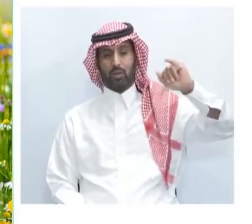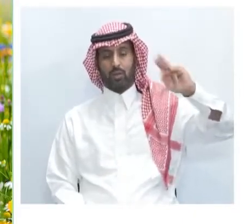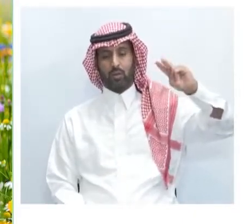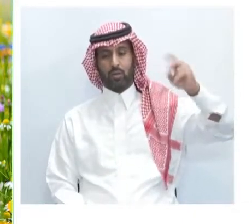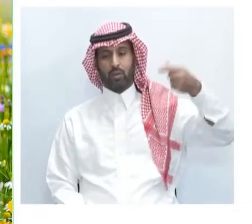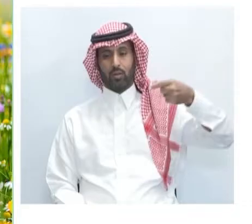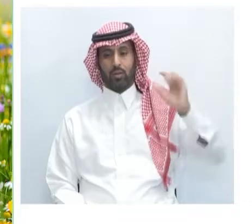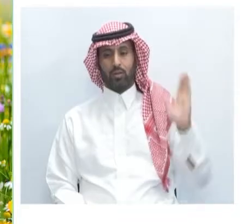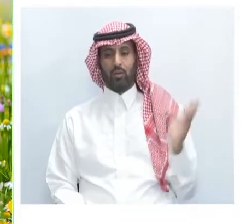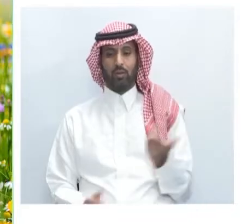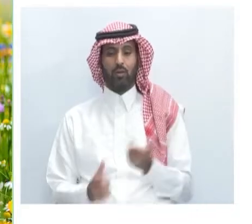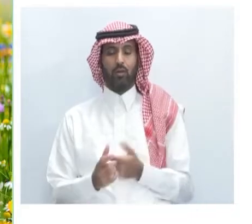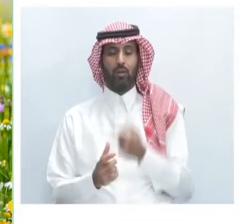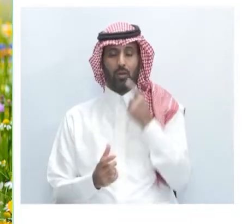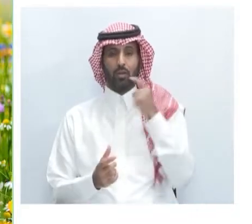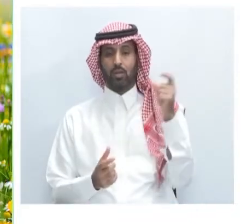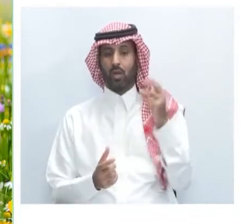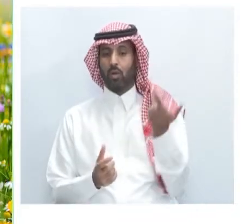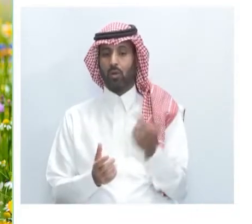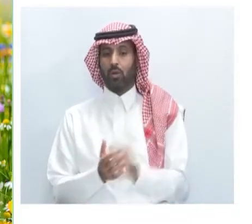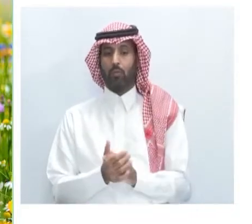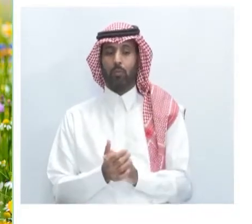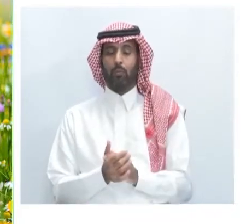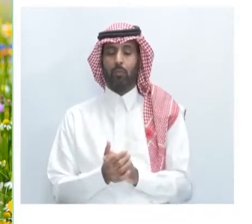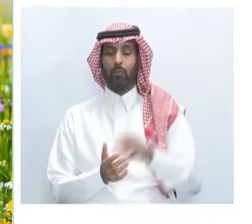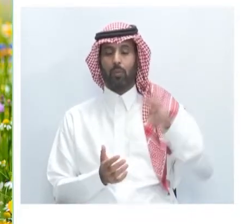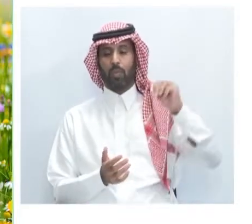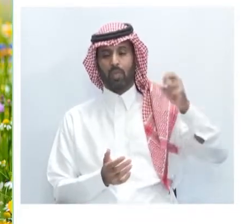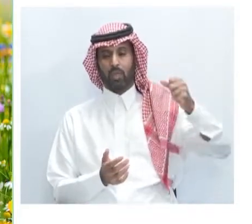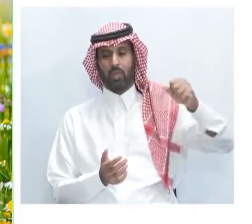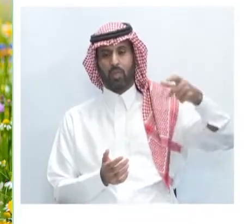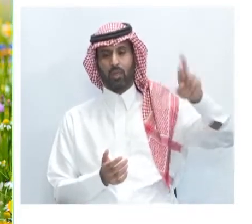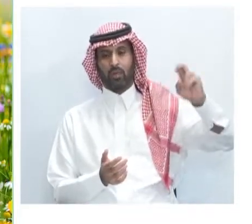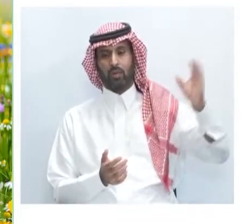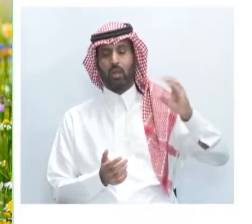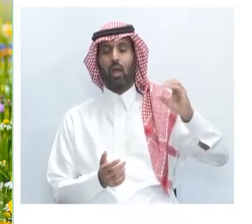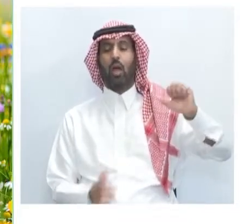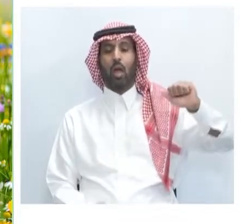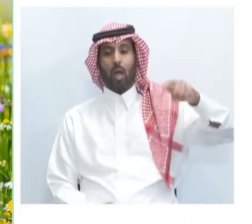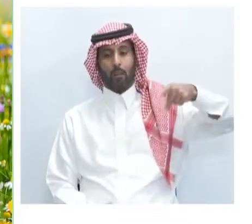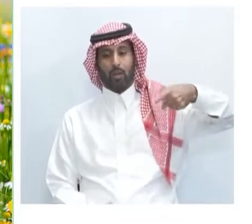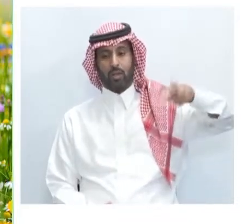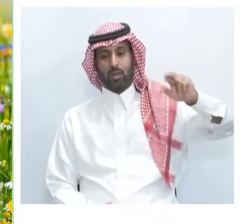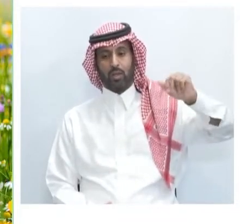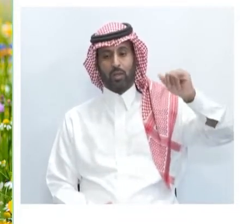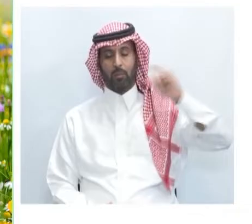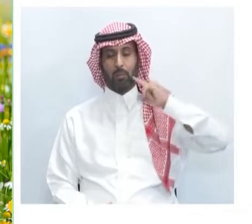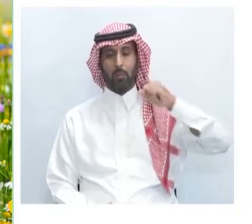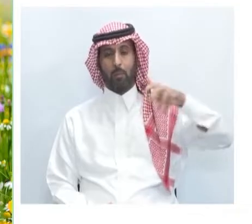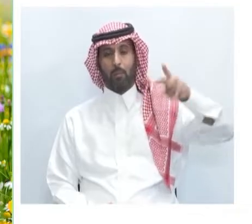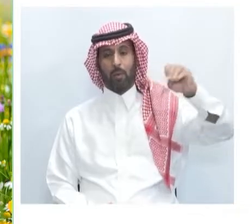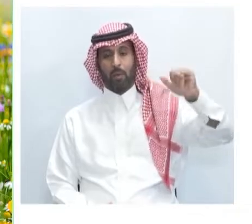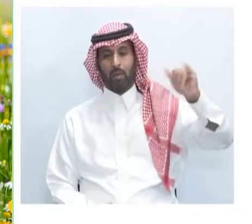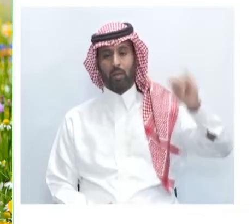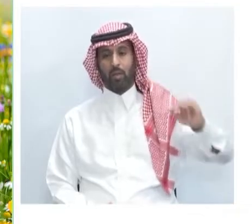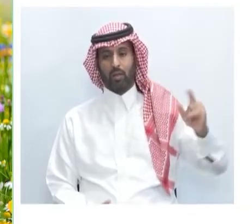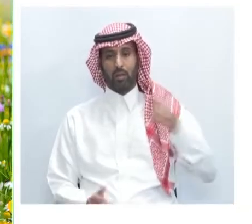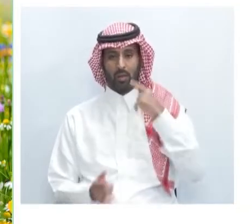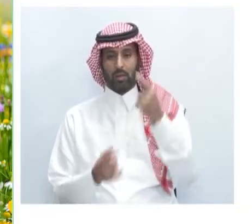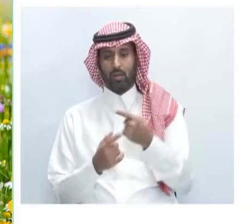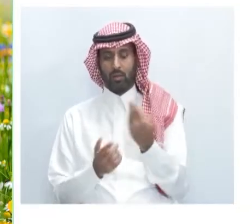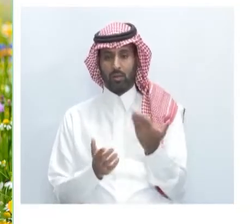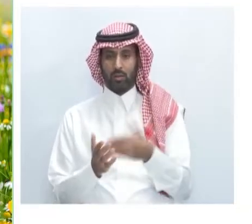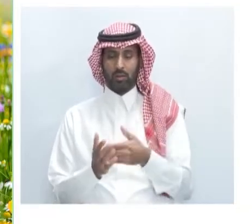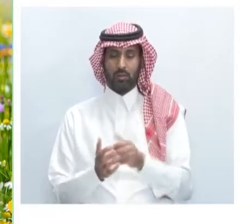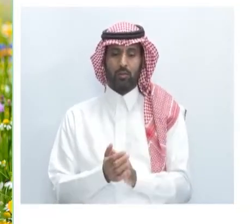Okay. What are the months here? So March, April, May. So we have 3 months. Let's read it